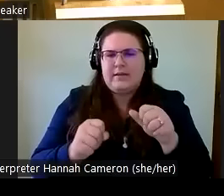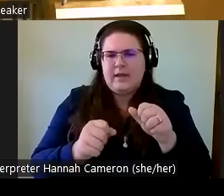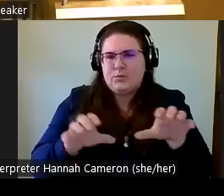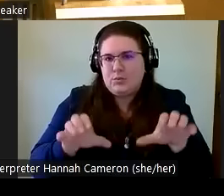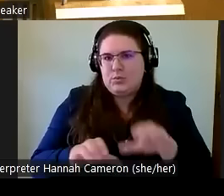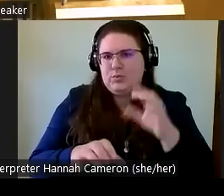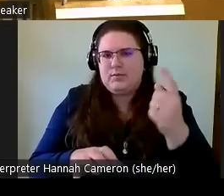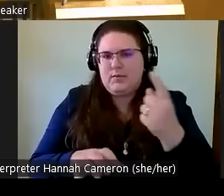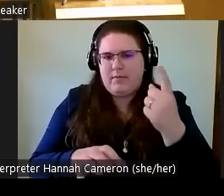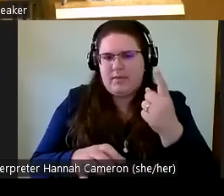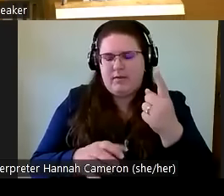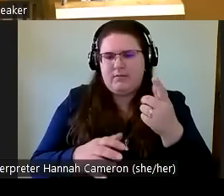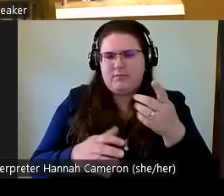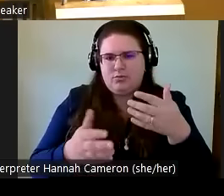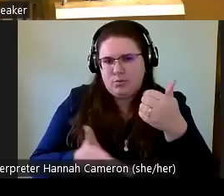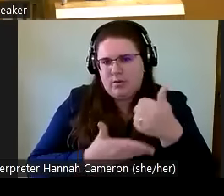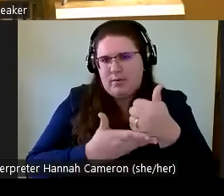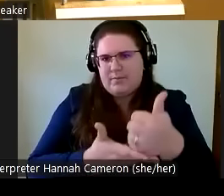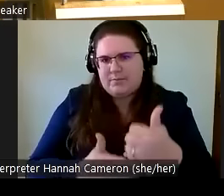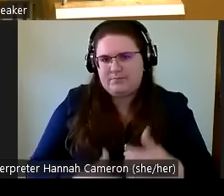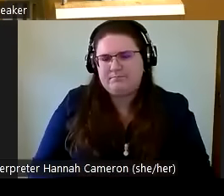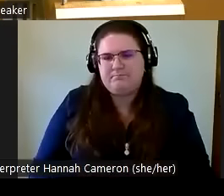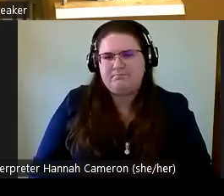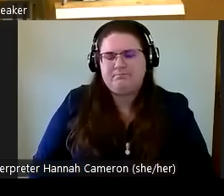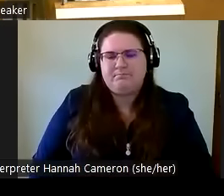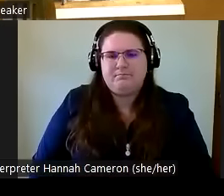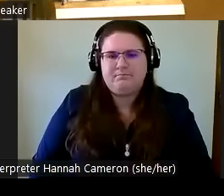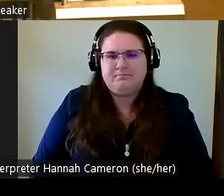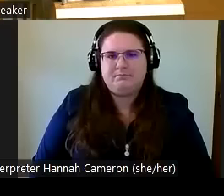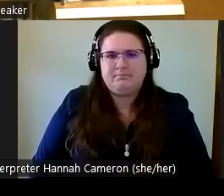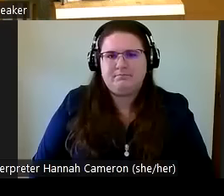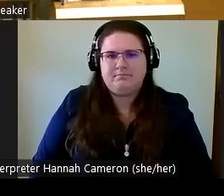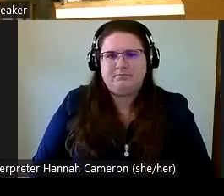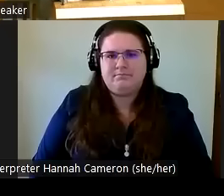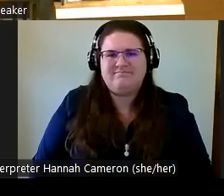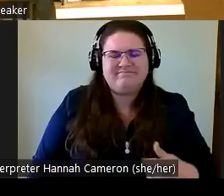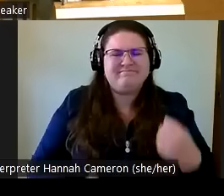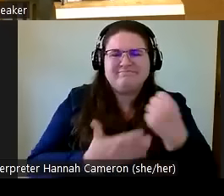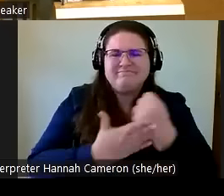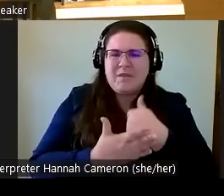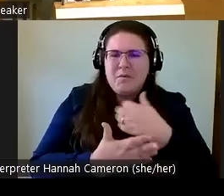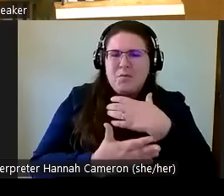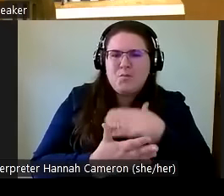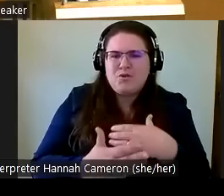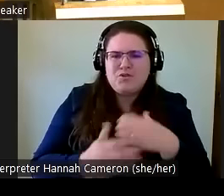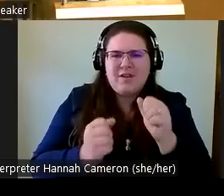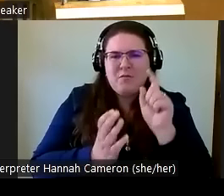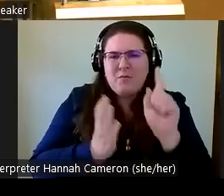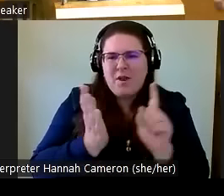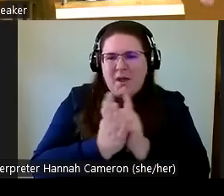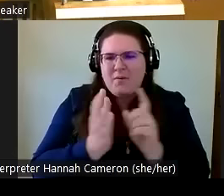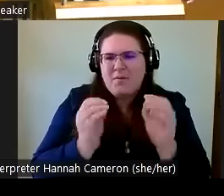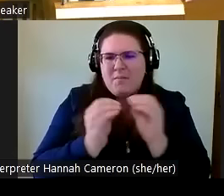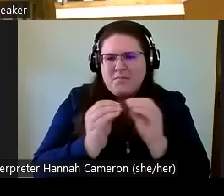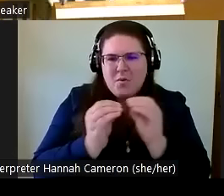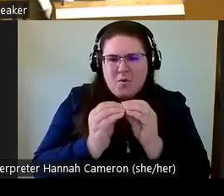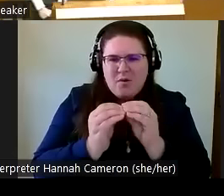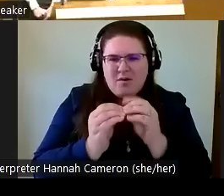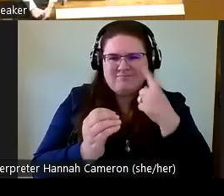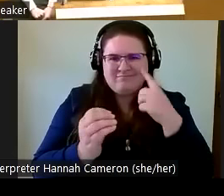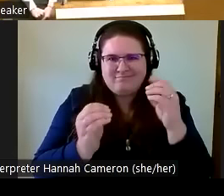it. I just want to say, I wish we actually had reserved another hour to have discussion and dialogue. I'm very grateful